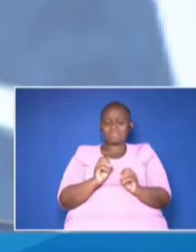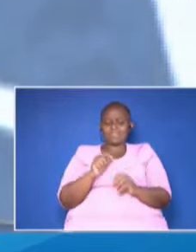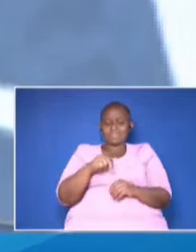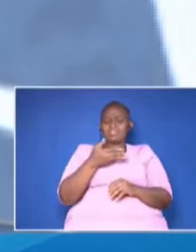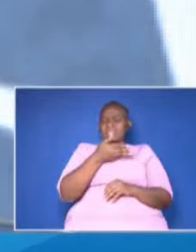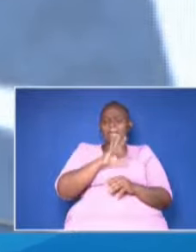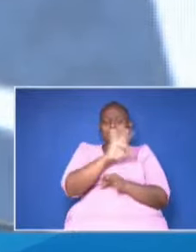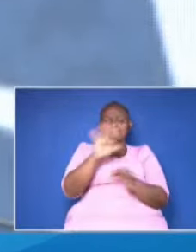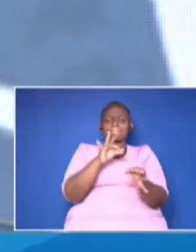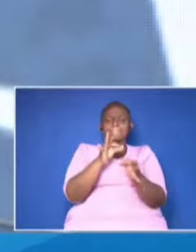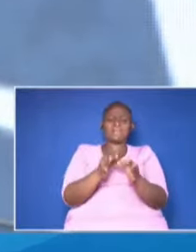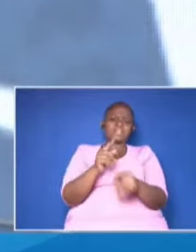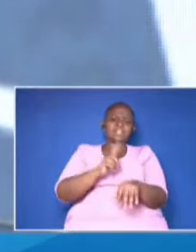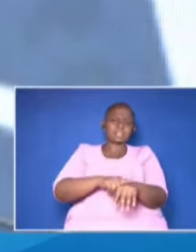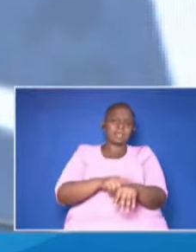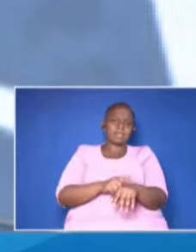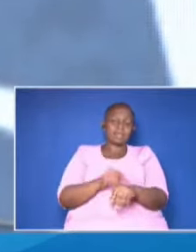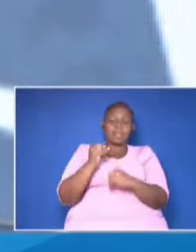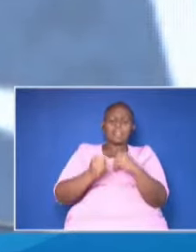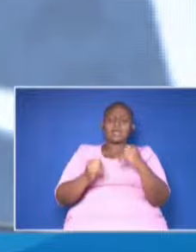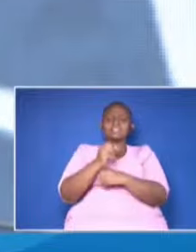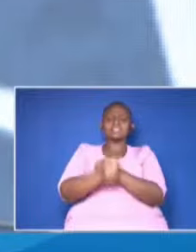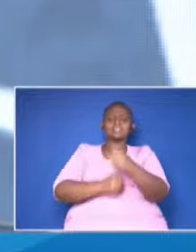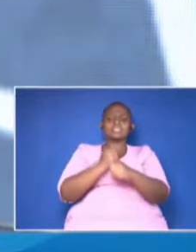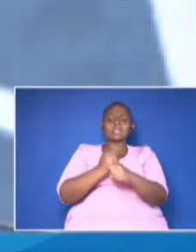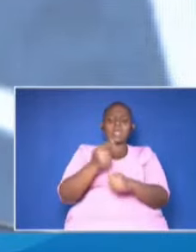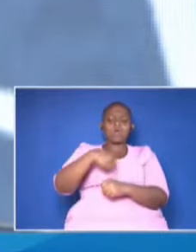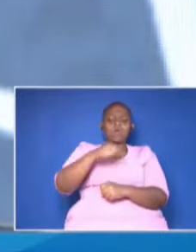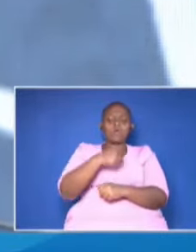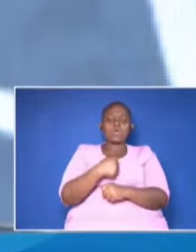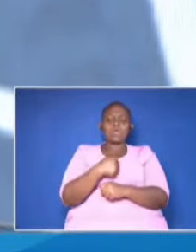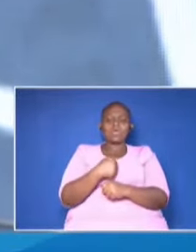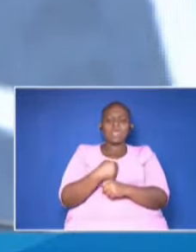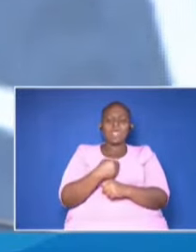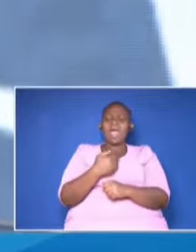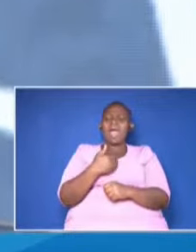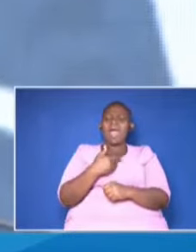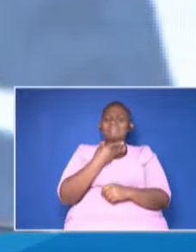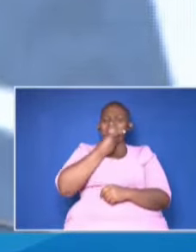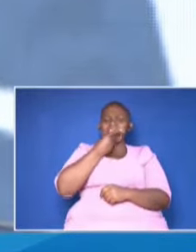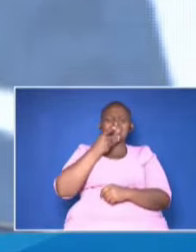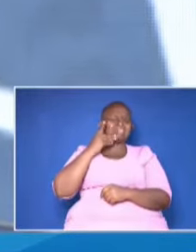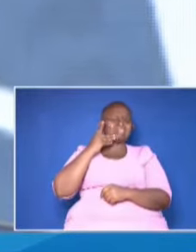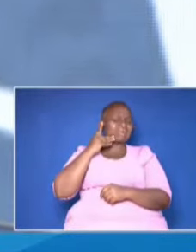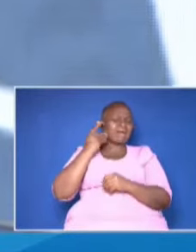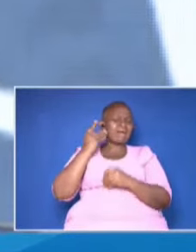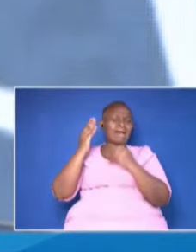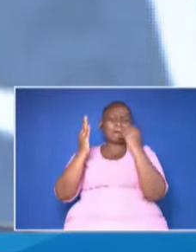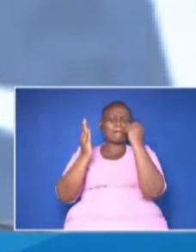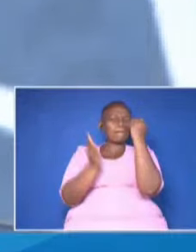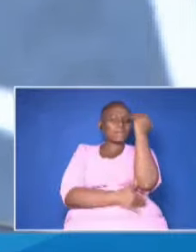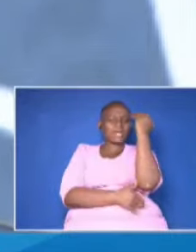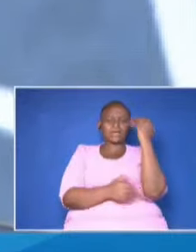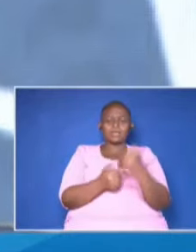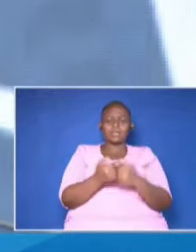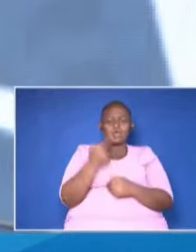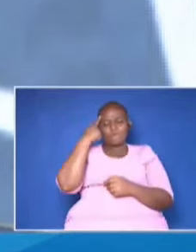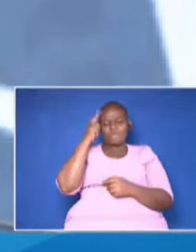nation Kenya last year we came out of the worst drought in 40 years